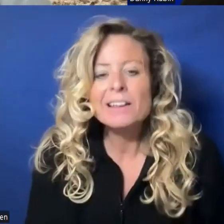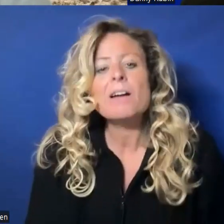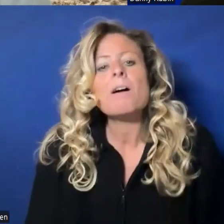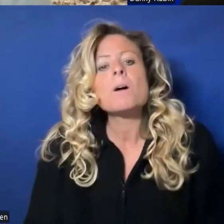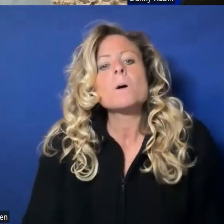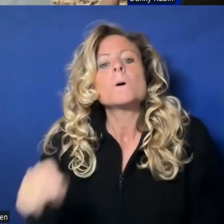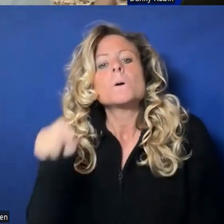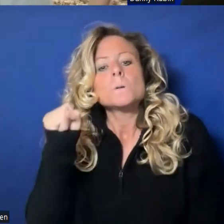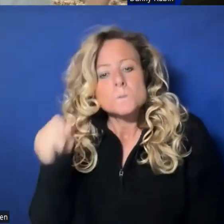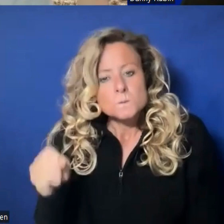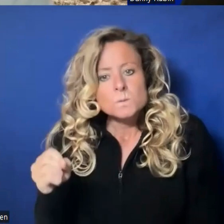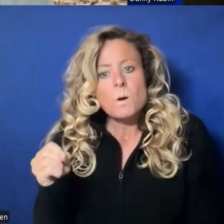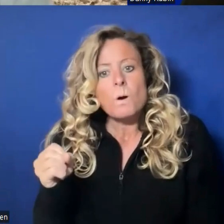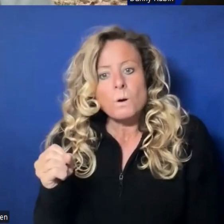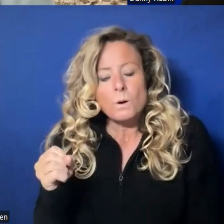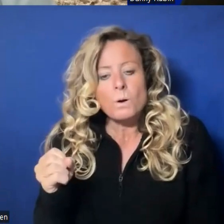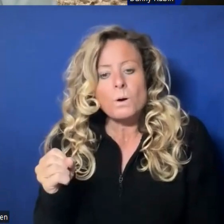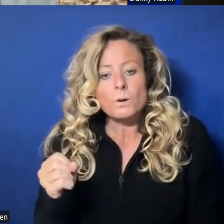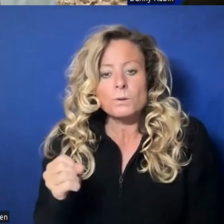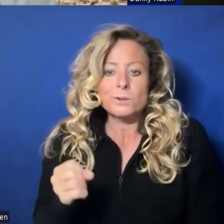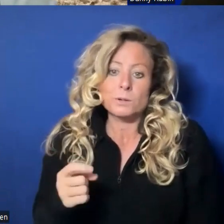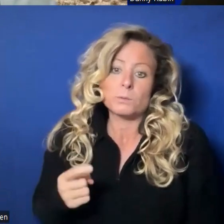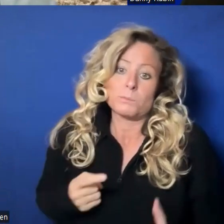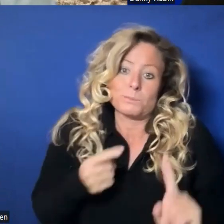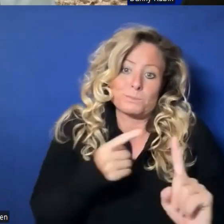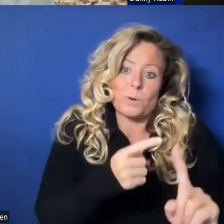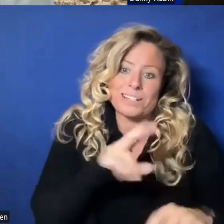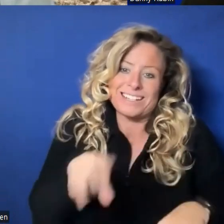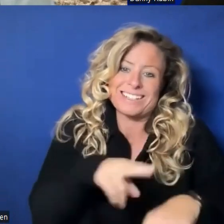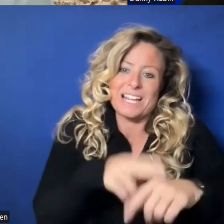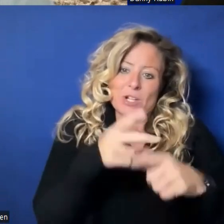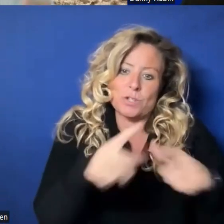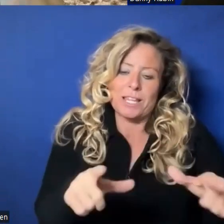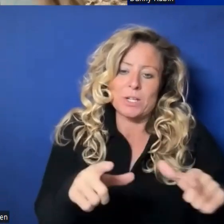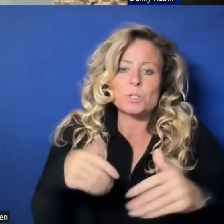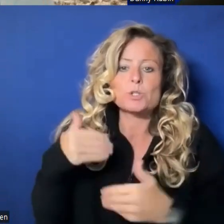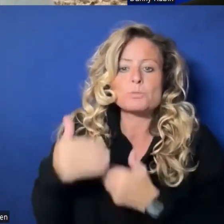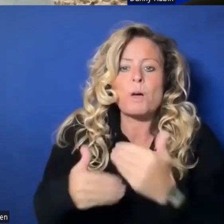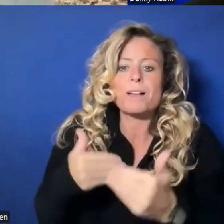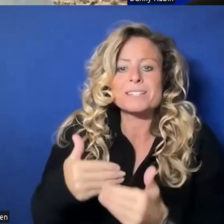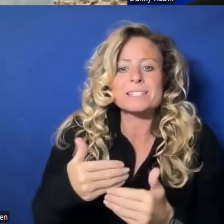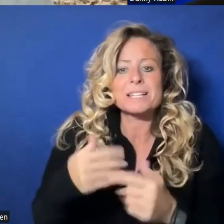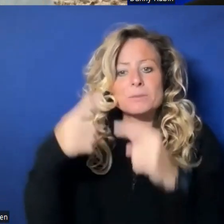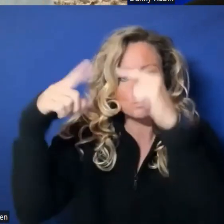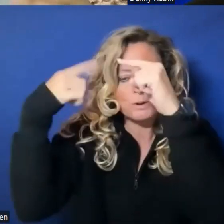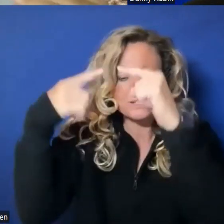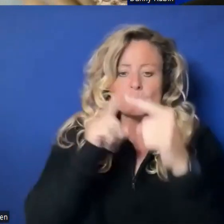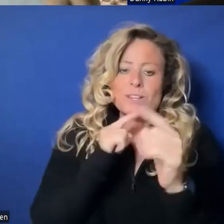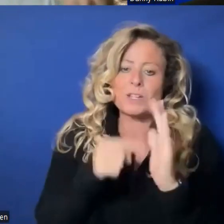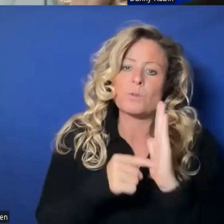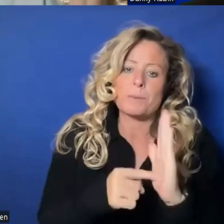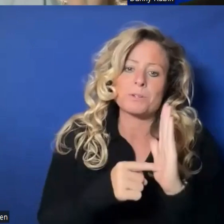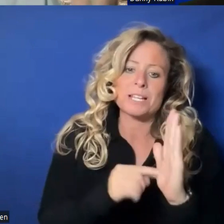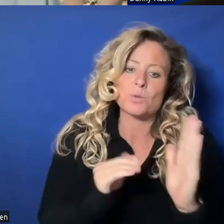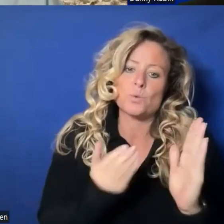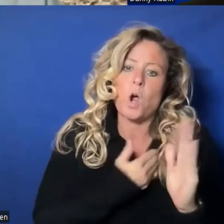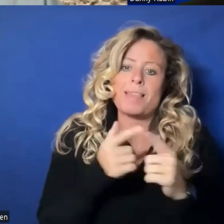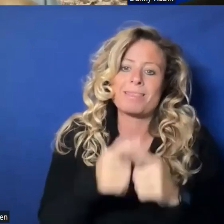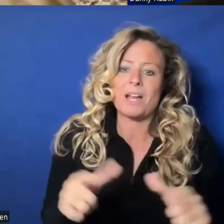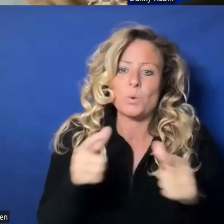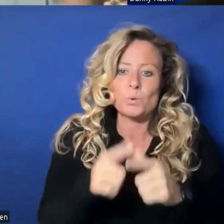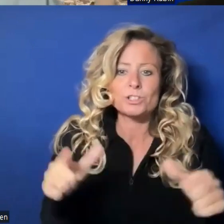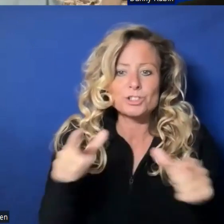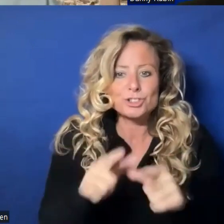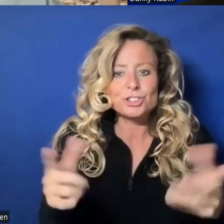So bottom line, natural language processing is just representing our language